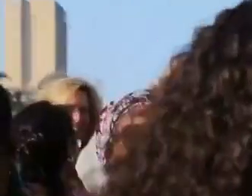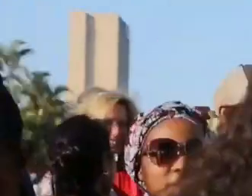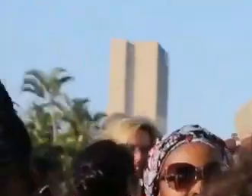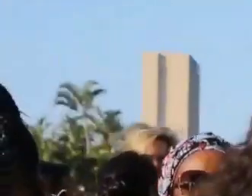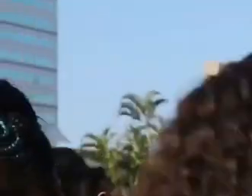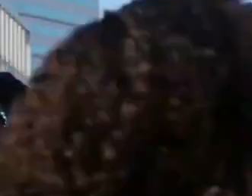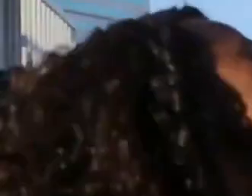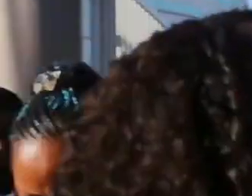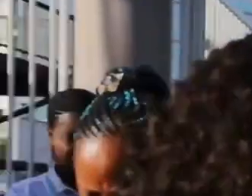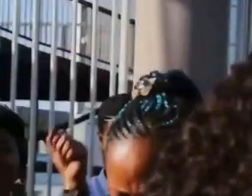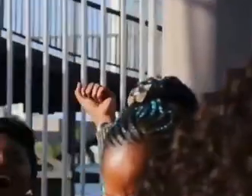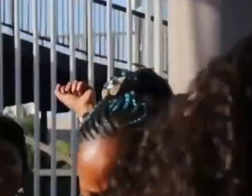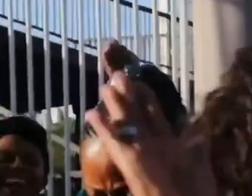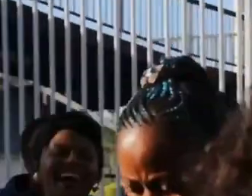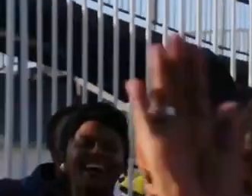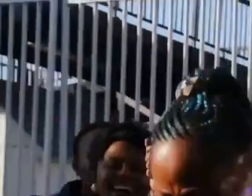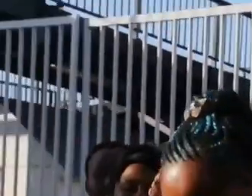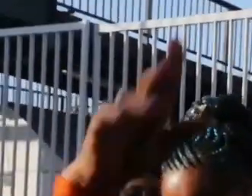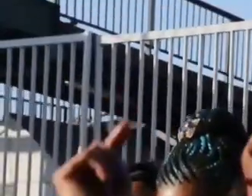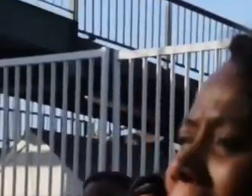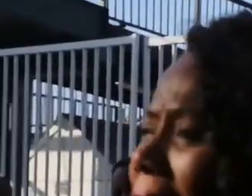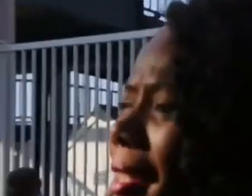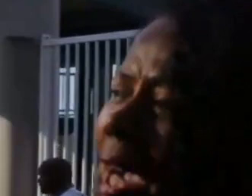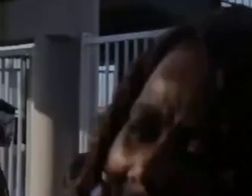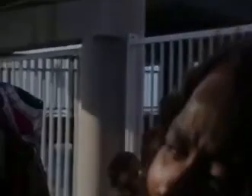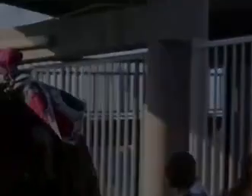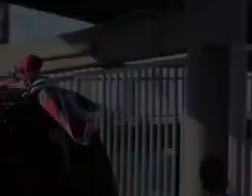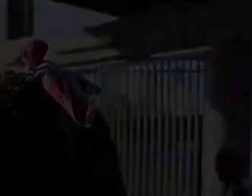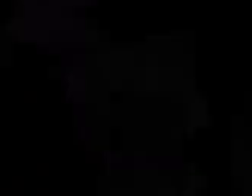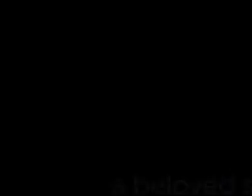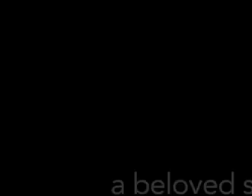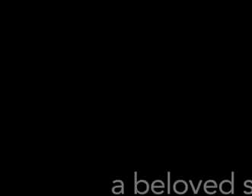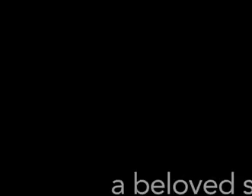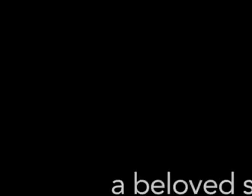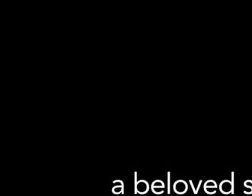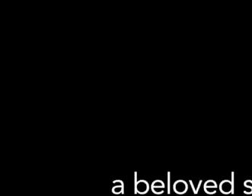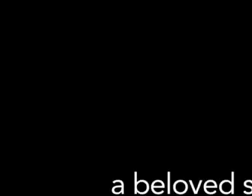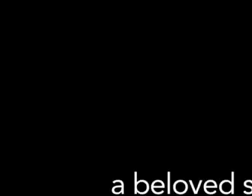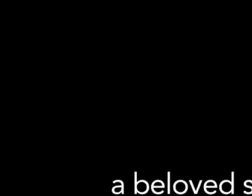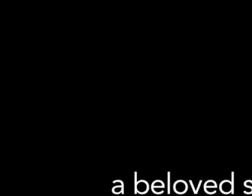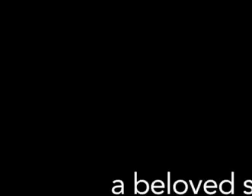Amanda! Awetu! Amanda! Ah, you got it, guys.